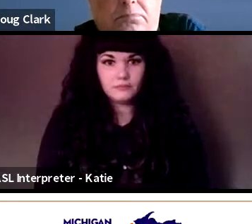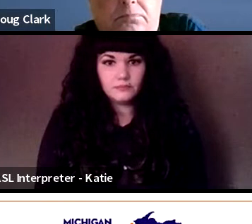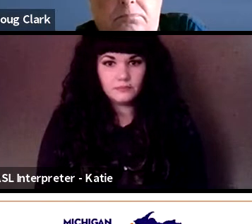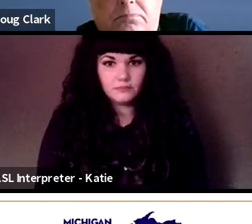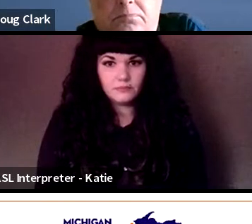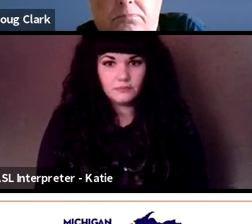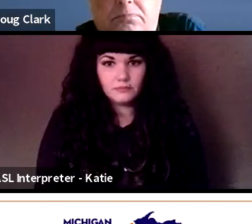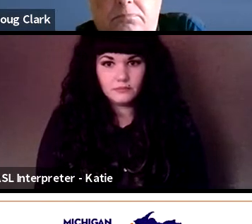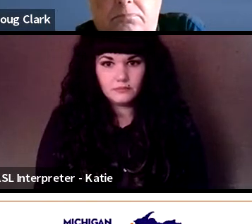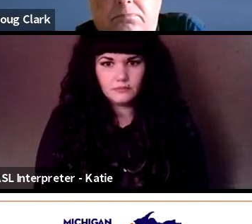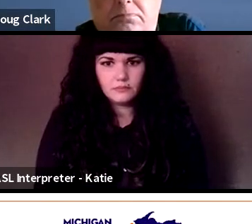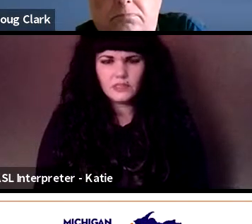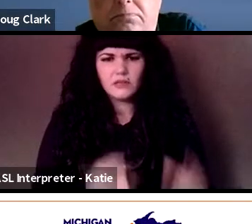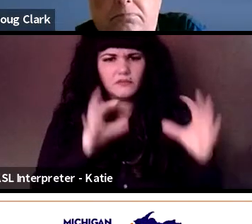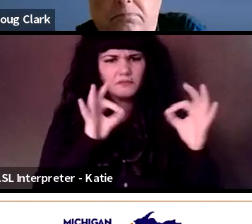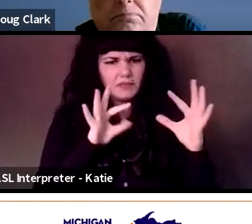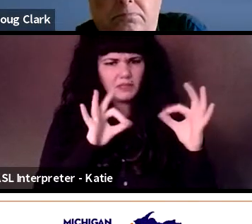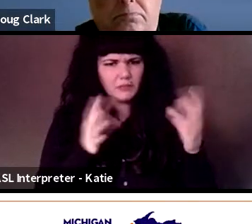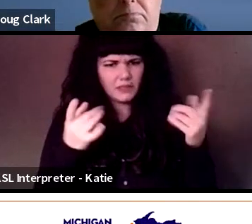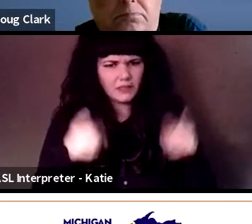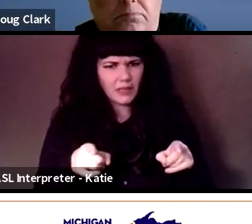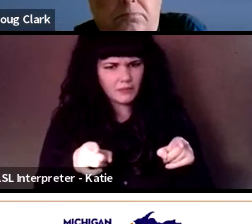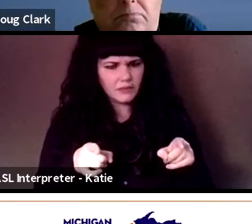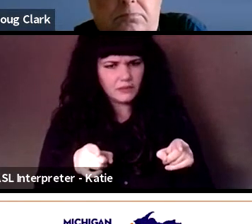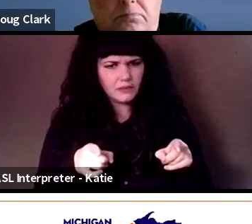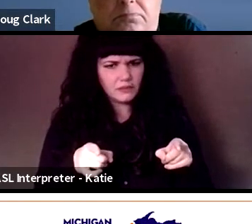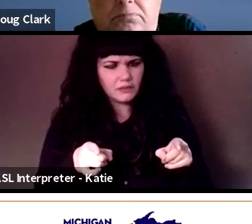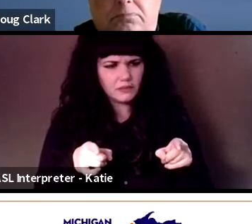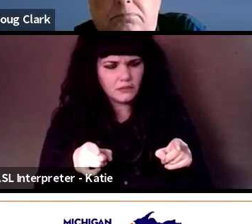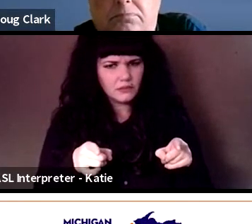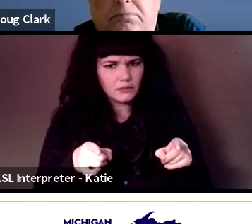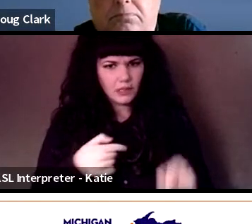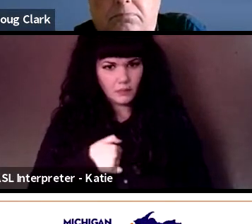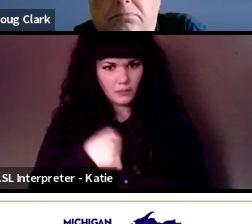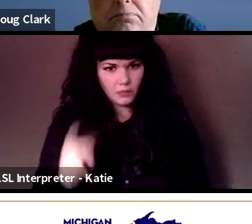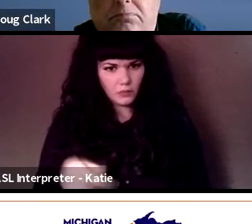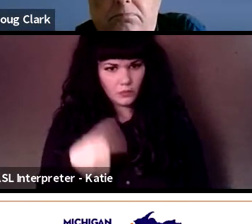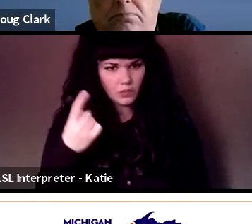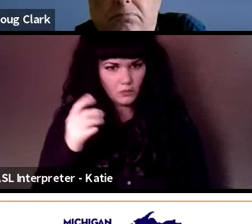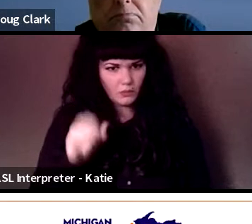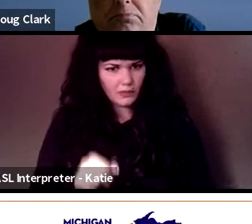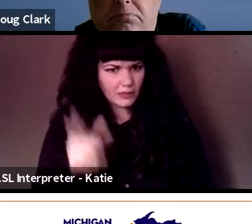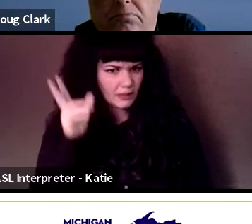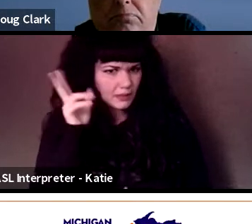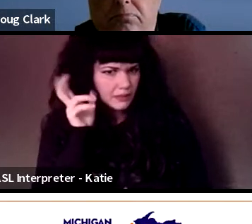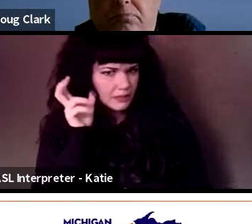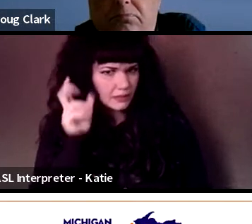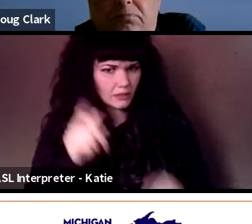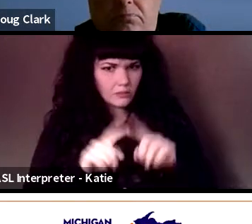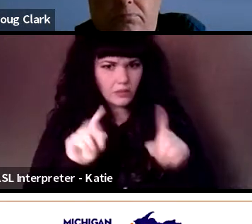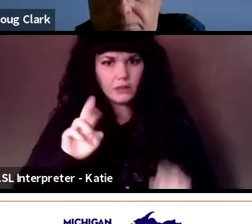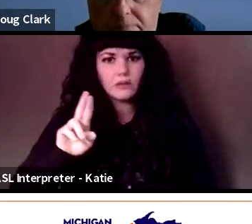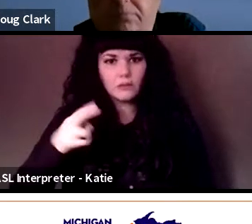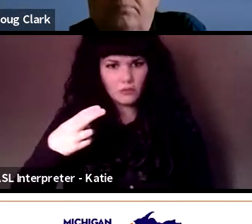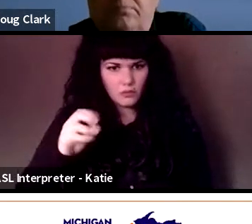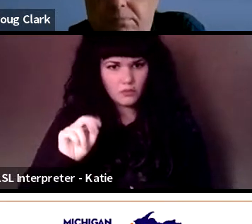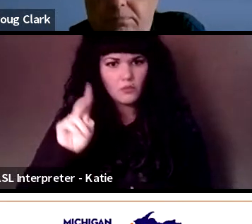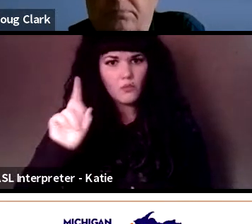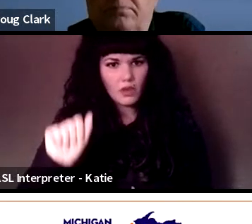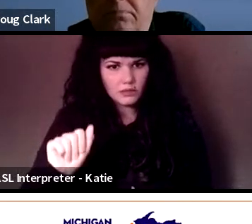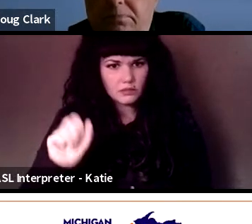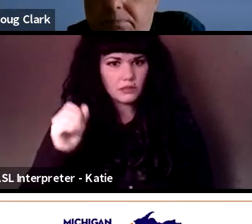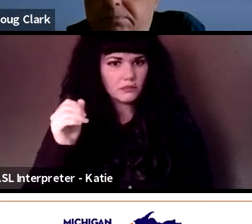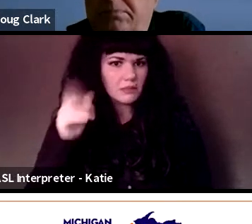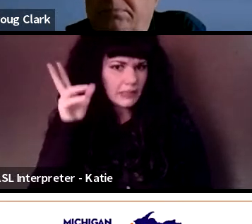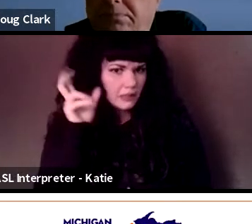There's feedback. I'm not sure if I'm the only person that hears it, but Rhonda's shaking her head, she hears it too. So I'm not sure if